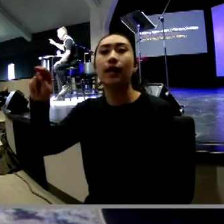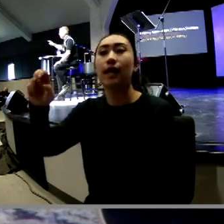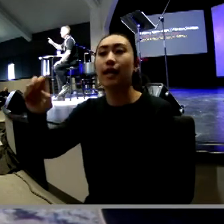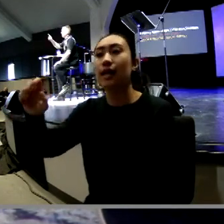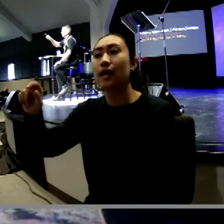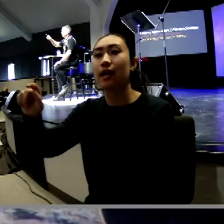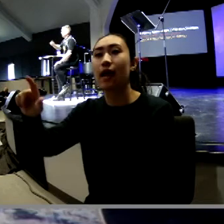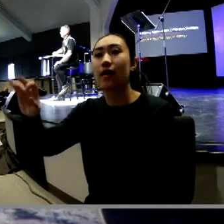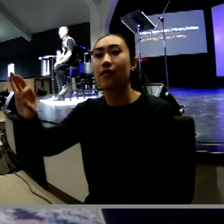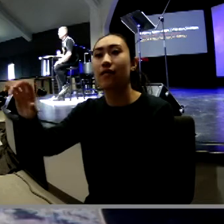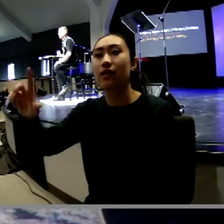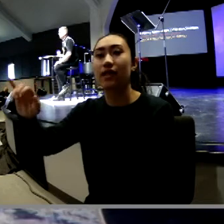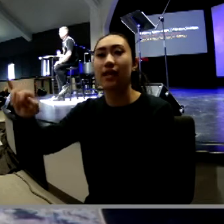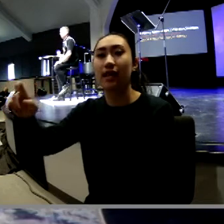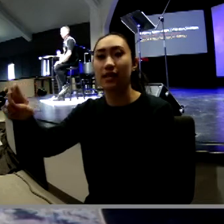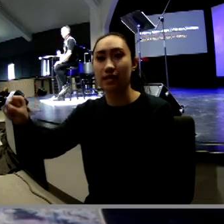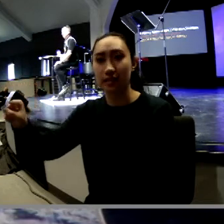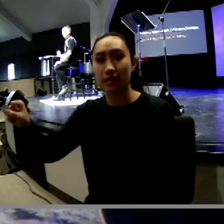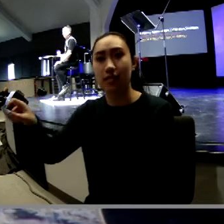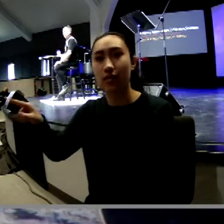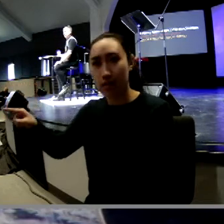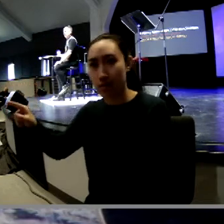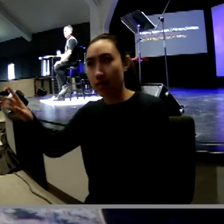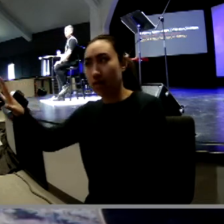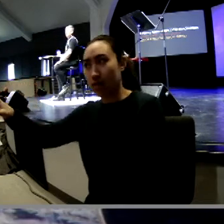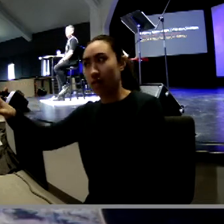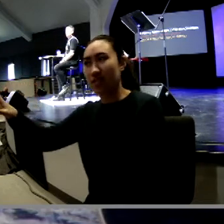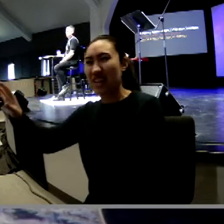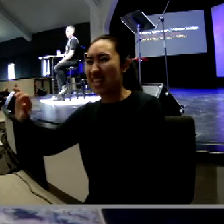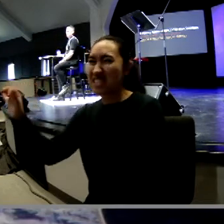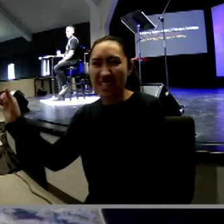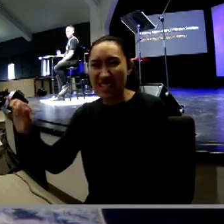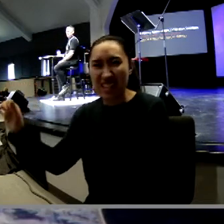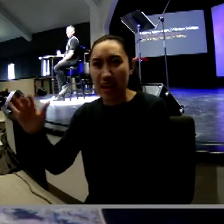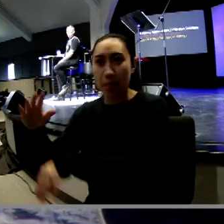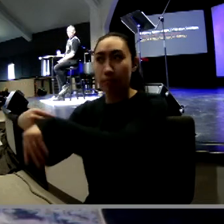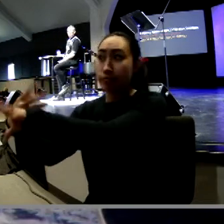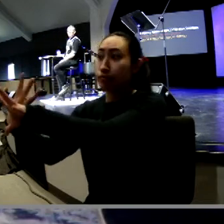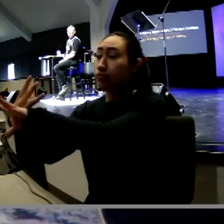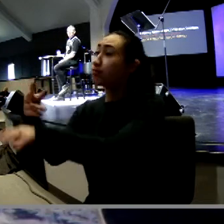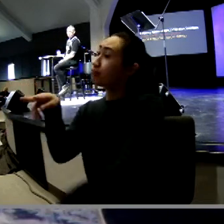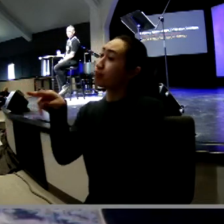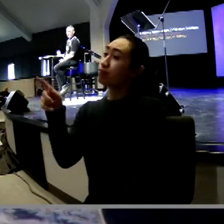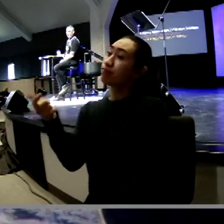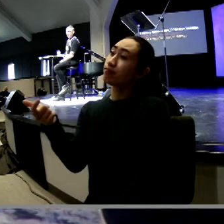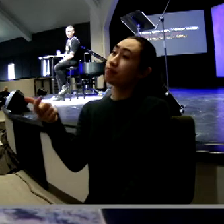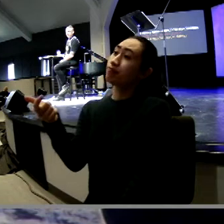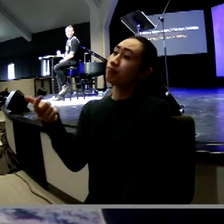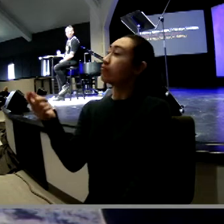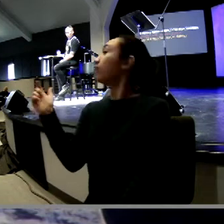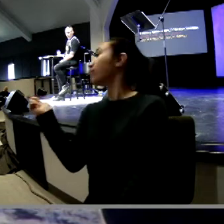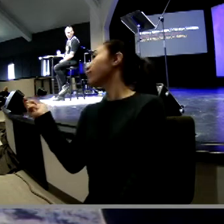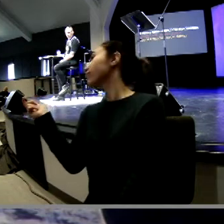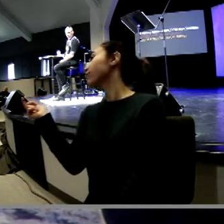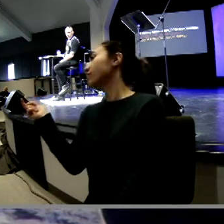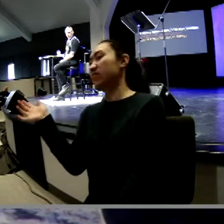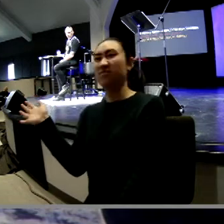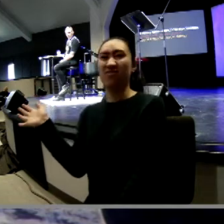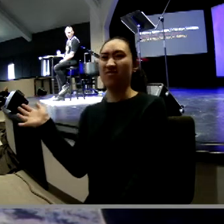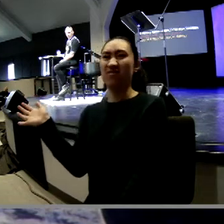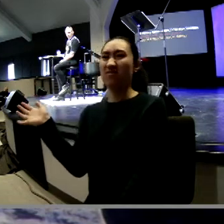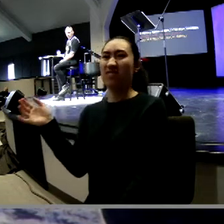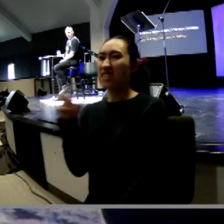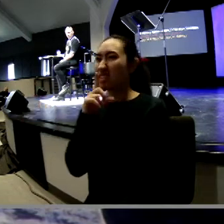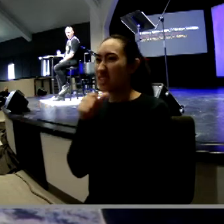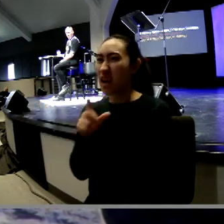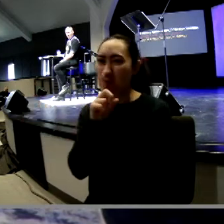Or that meet during the week. Has nothing to do with Sunday. What are we doing Monday through Saturday should be more important with each other.